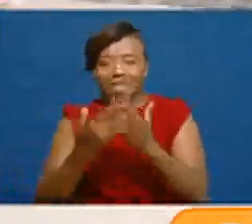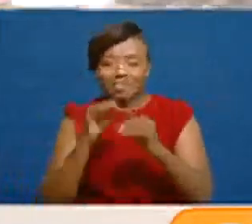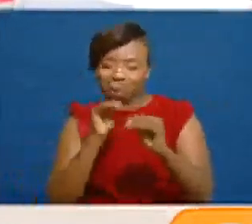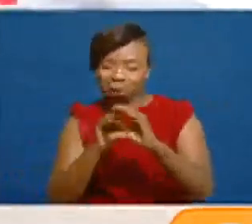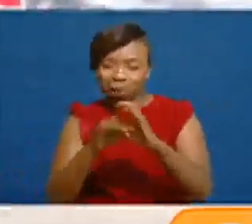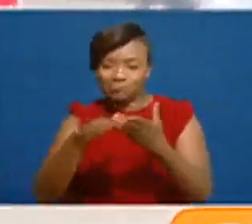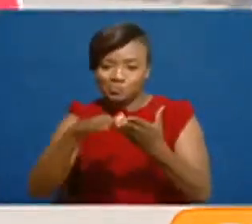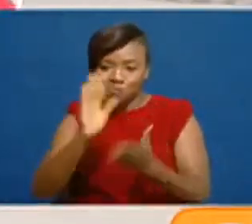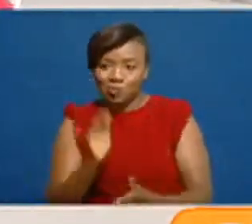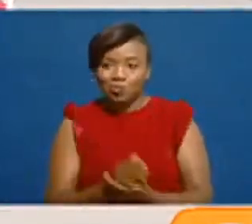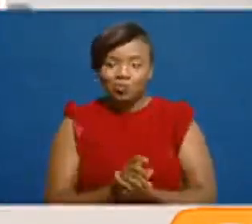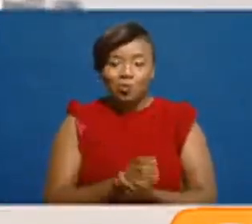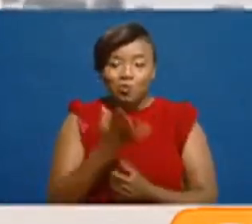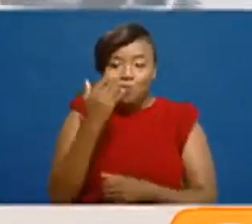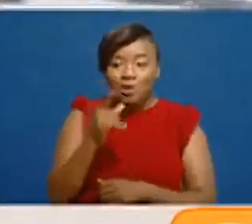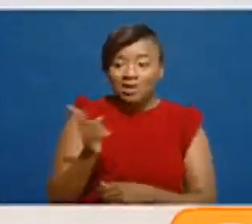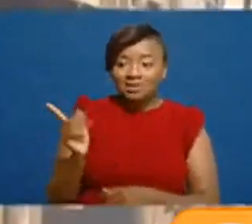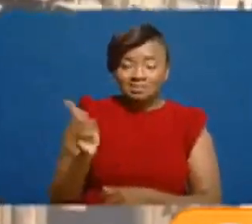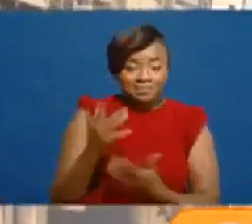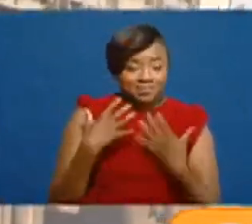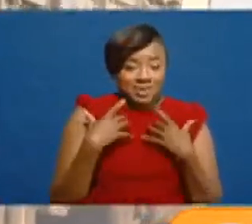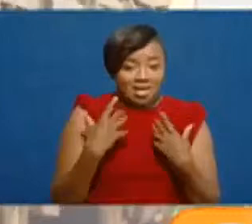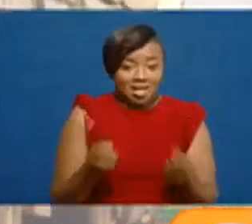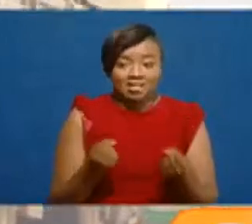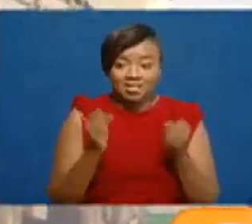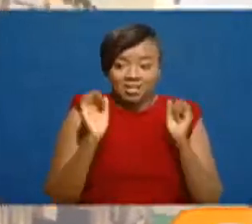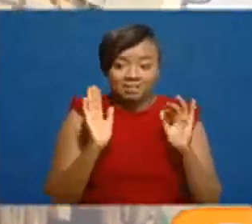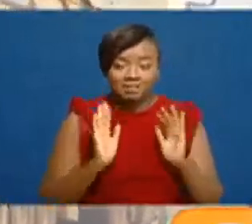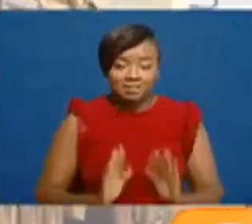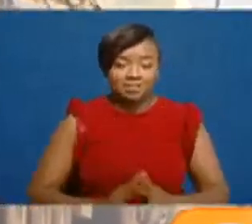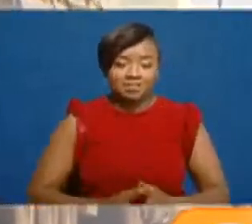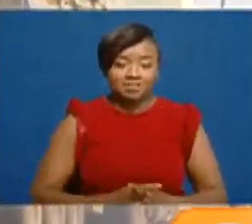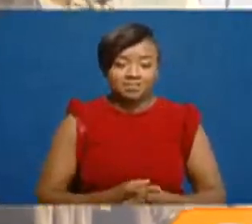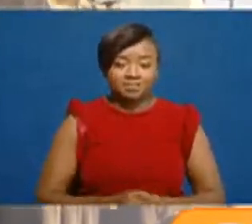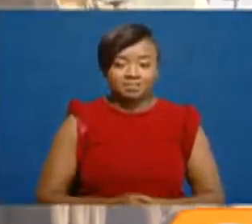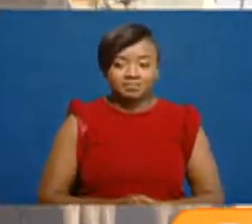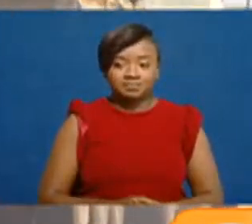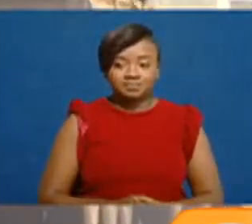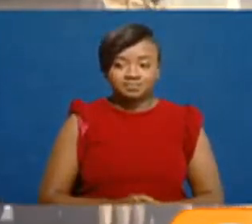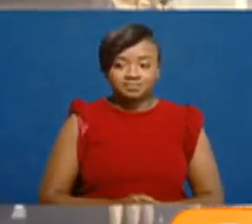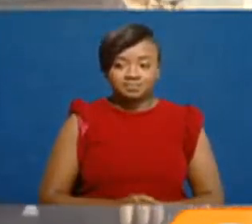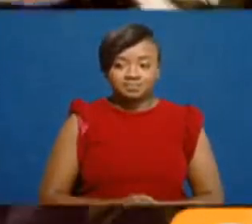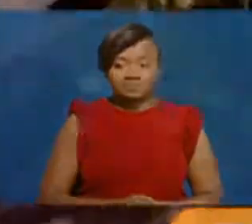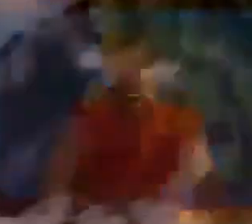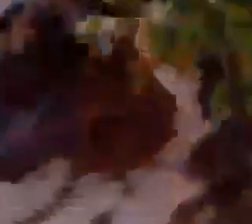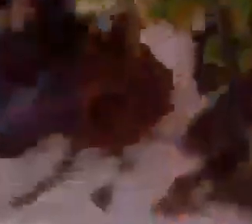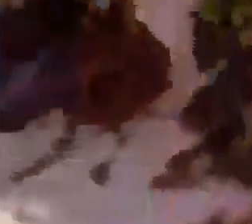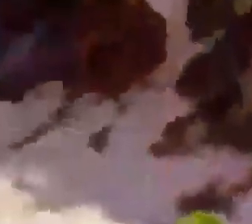For what is an investment without health? Emily Chebet, Citizen TV.